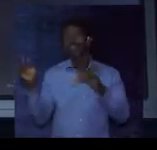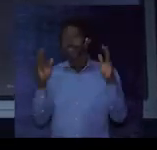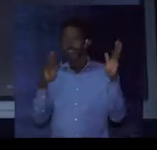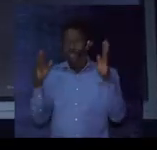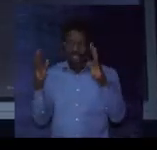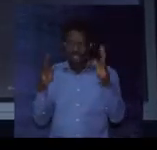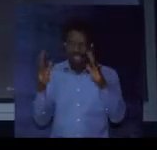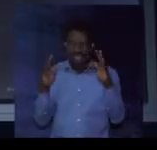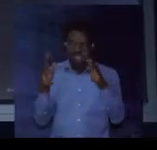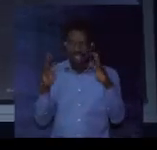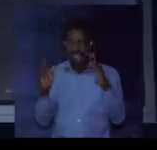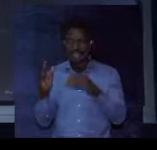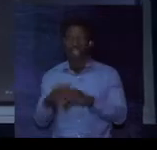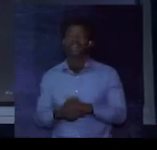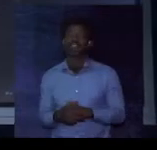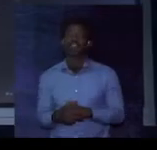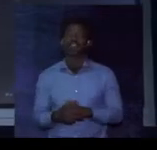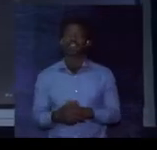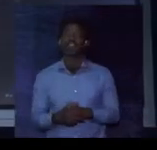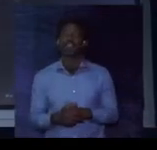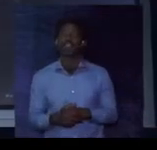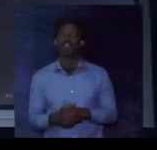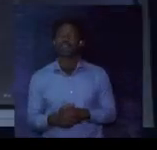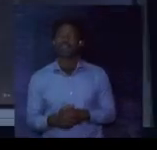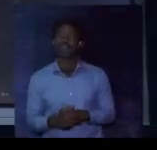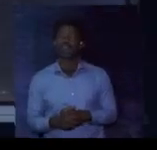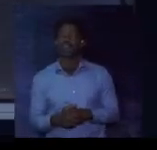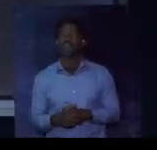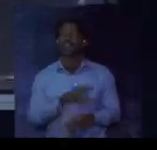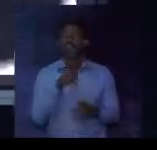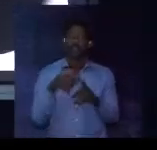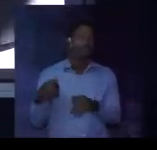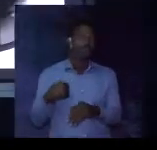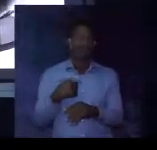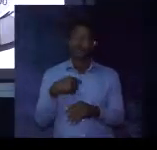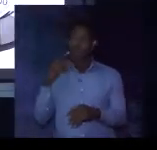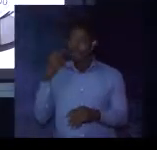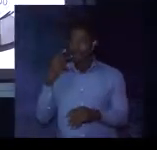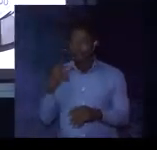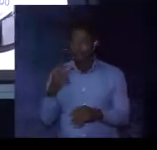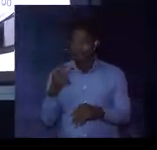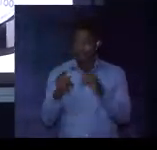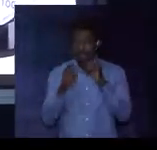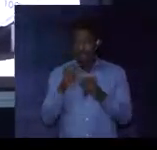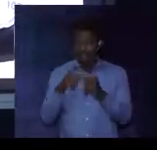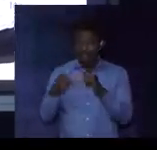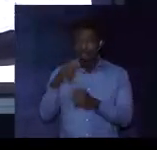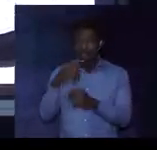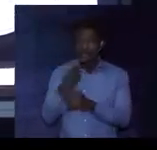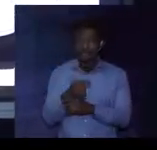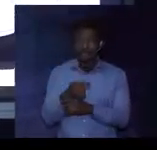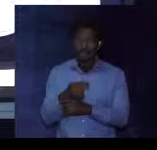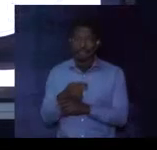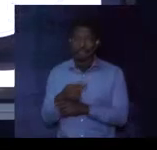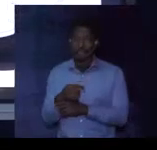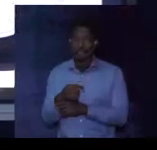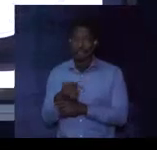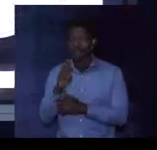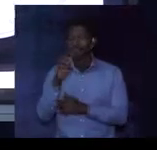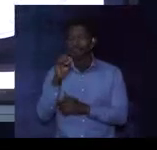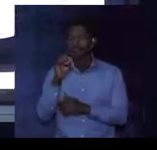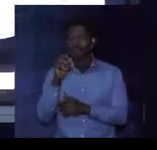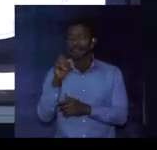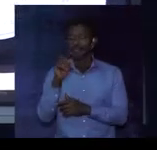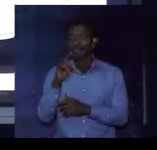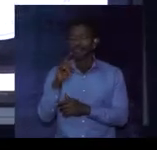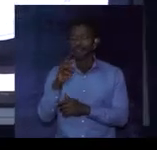The amount of moisture in the air. When we talk about amount of moisture in the air, that means how